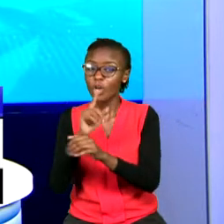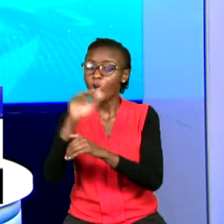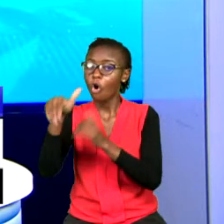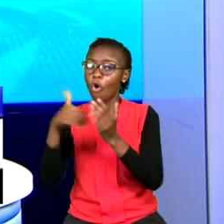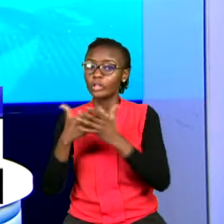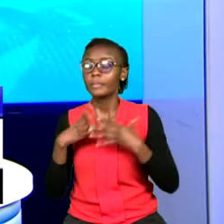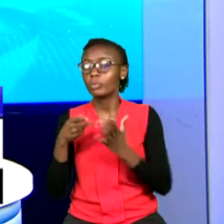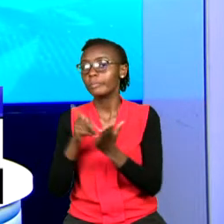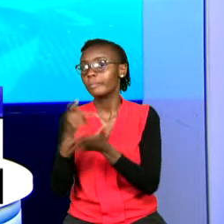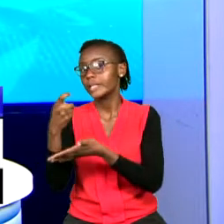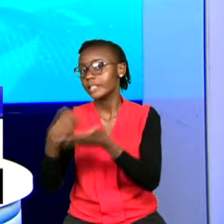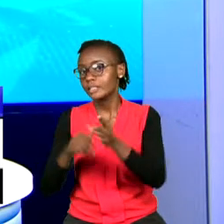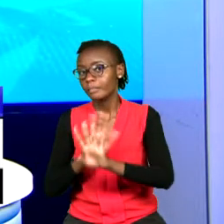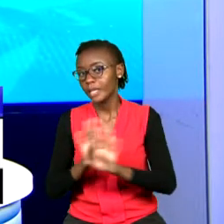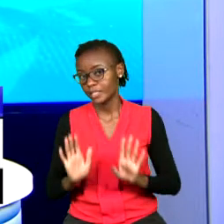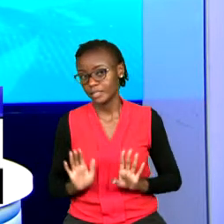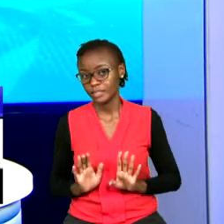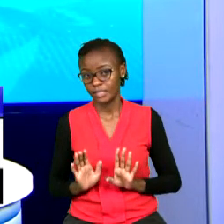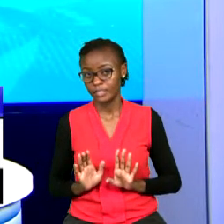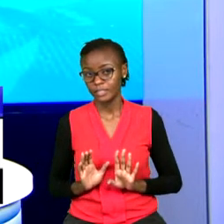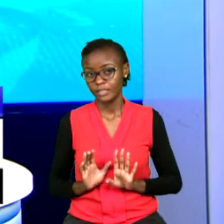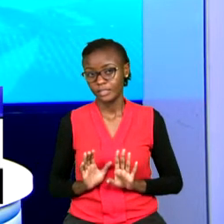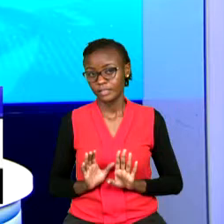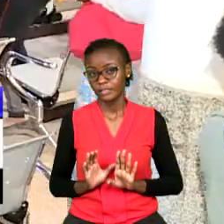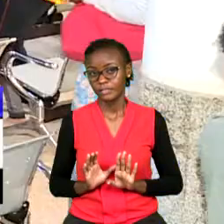business reporter Brian Mwenda with more details.